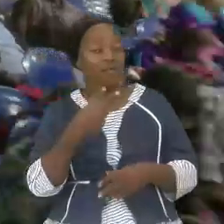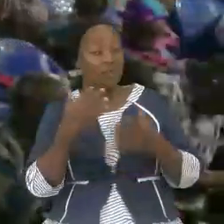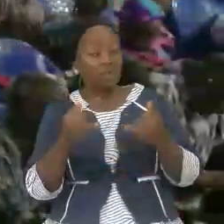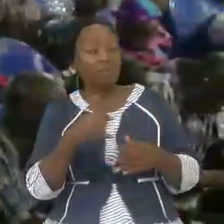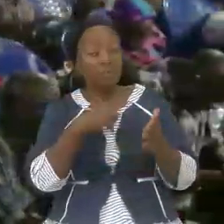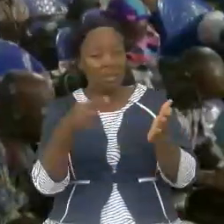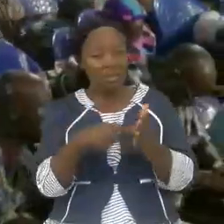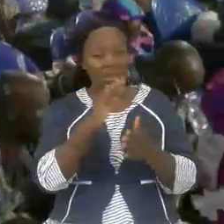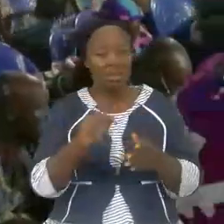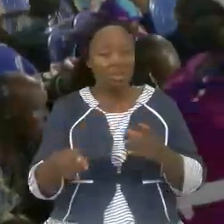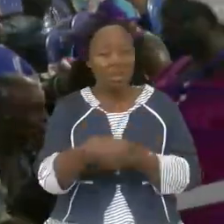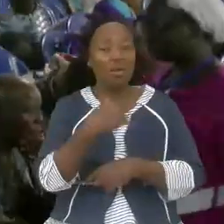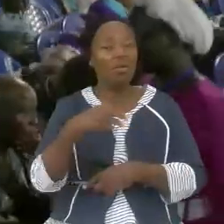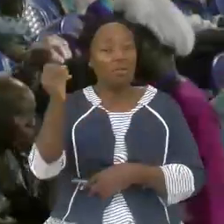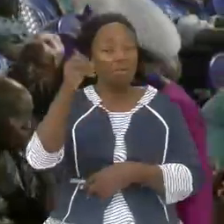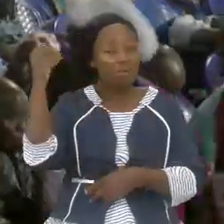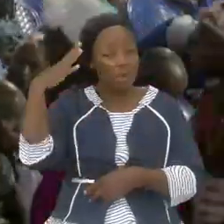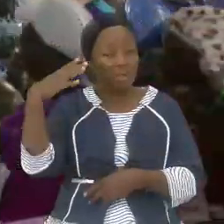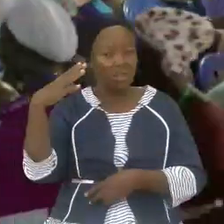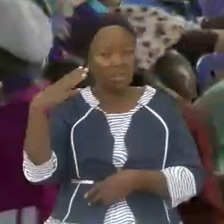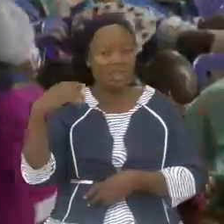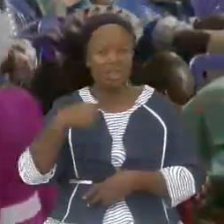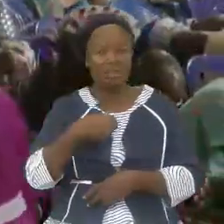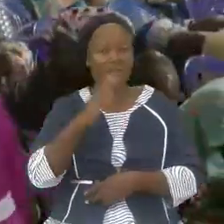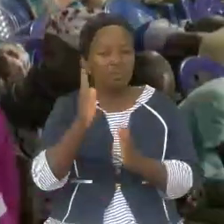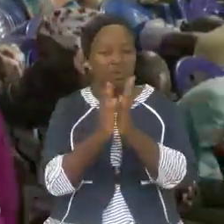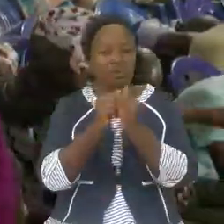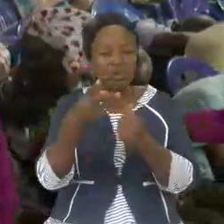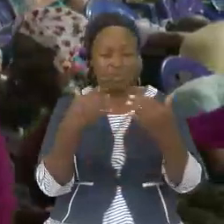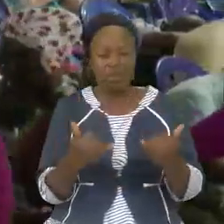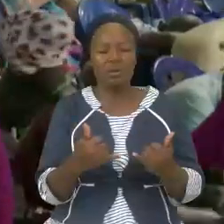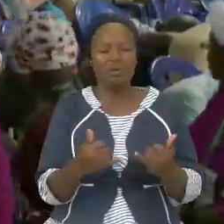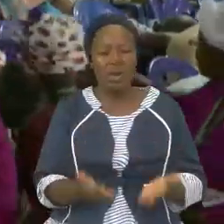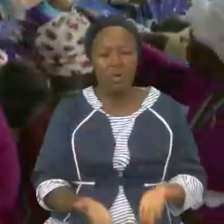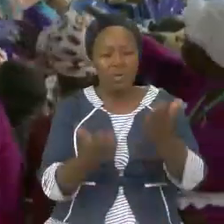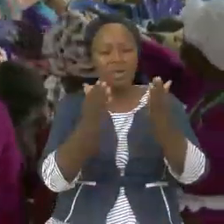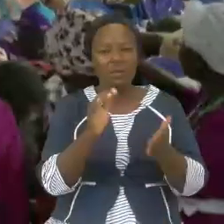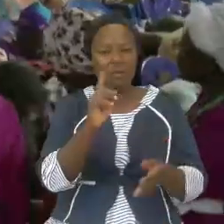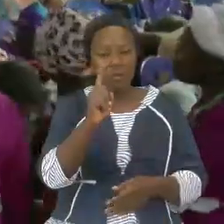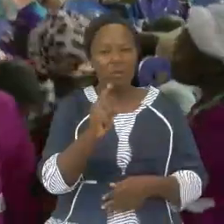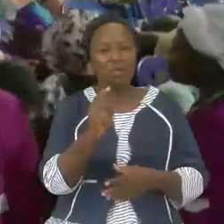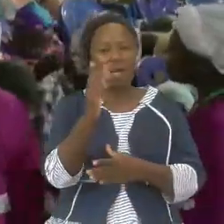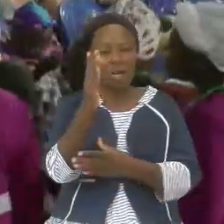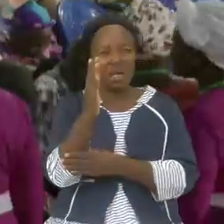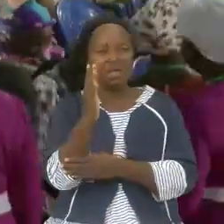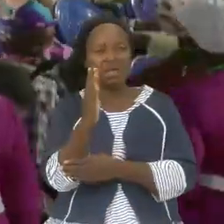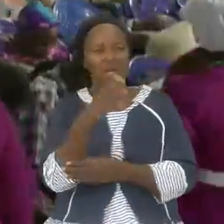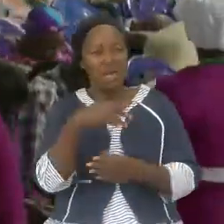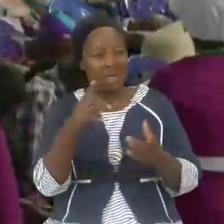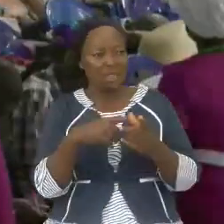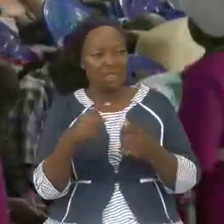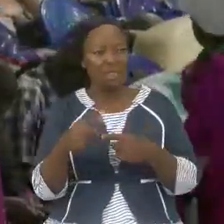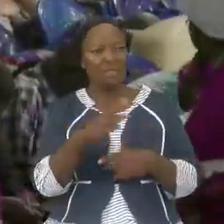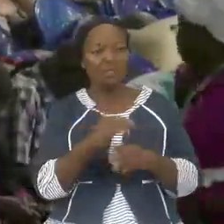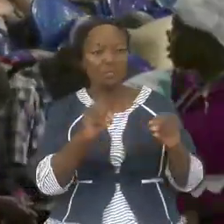grace. I'll pray with you now. Raise up one hand, lay the other hand on your